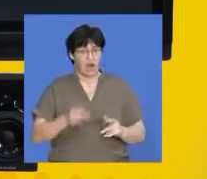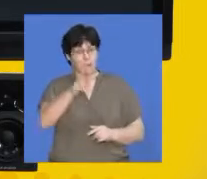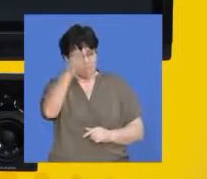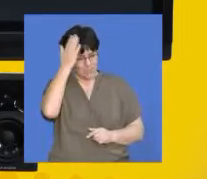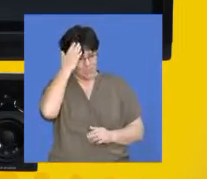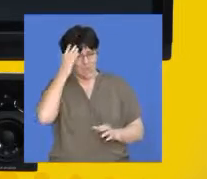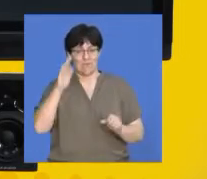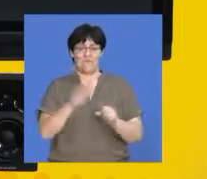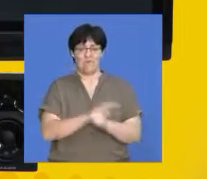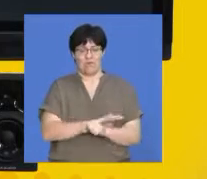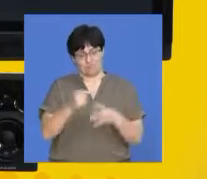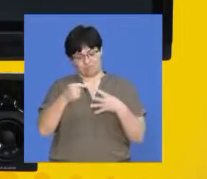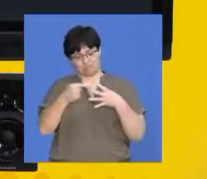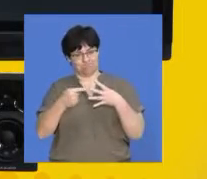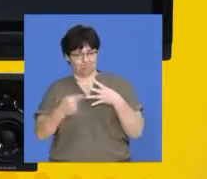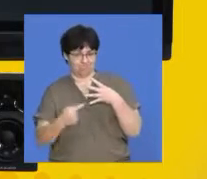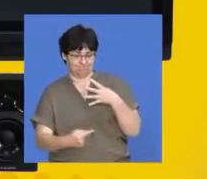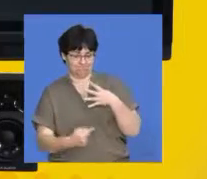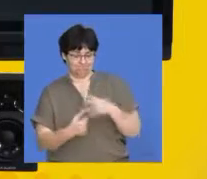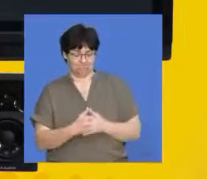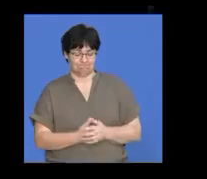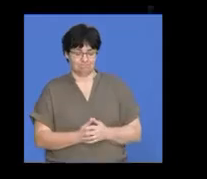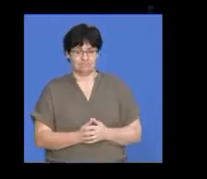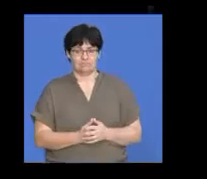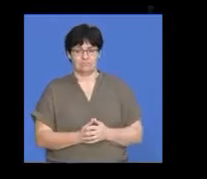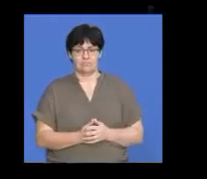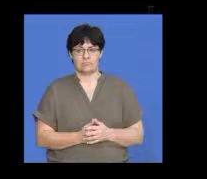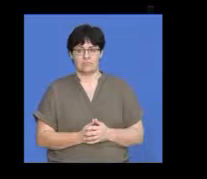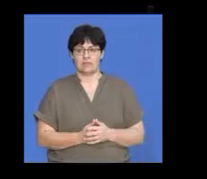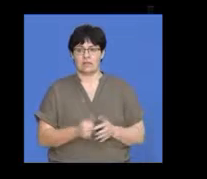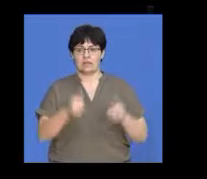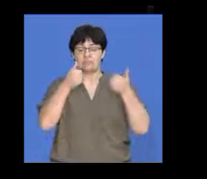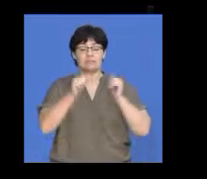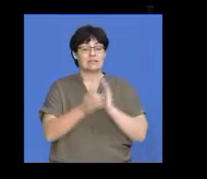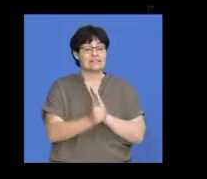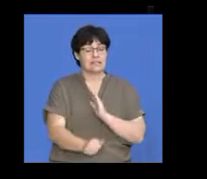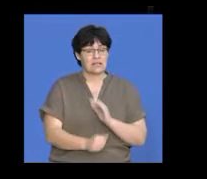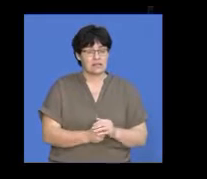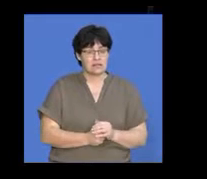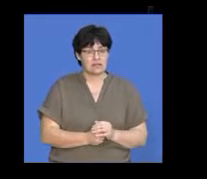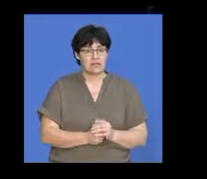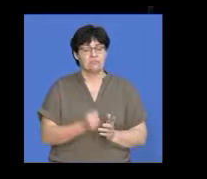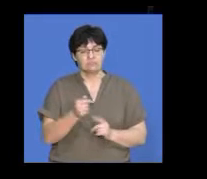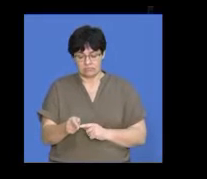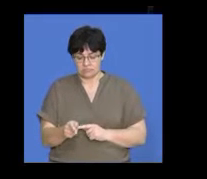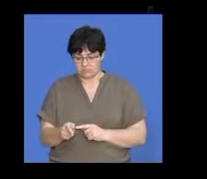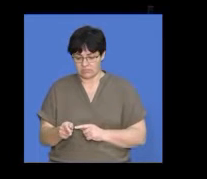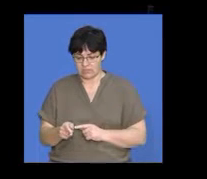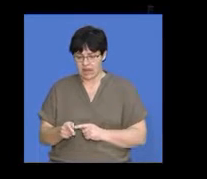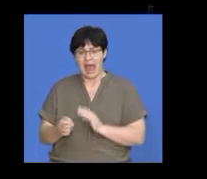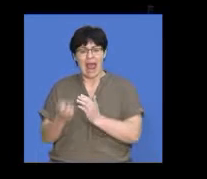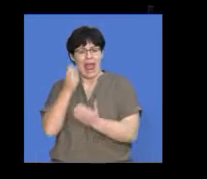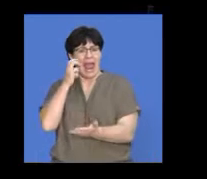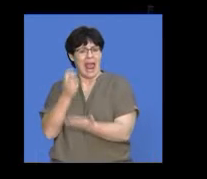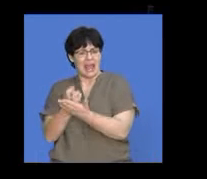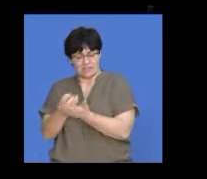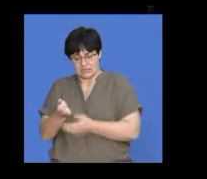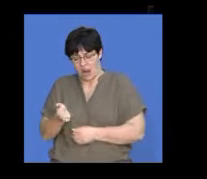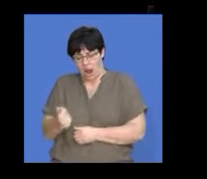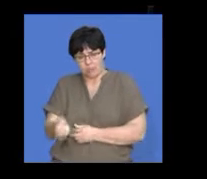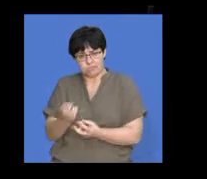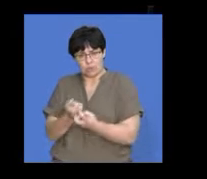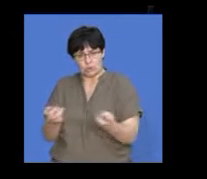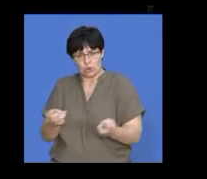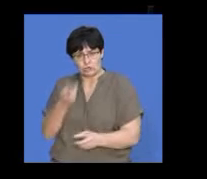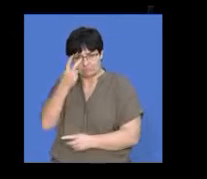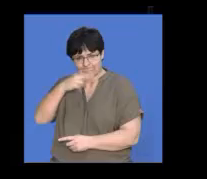know the meaning of those things. Okay. And then the next skill is interpretation of evidence in the source.